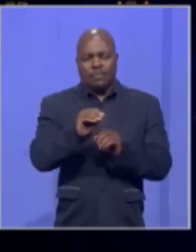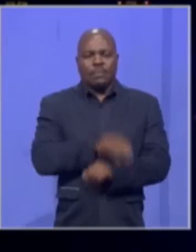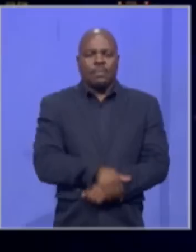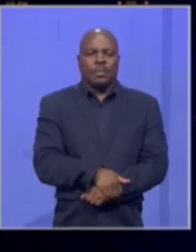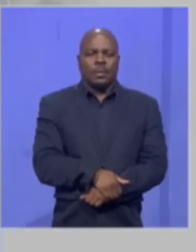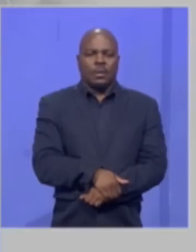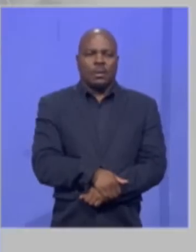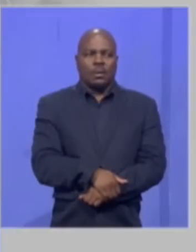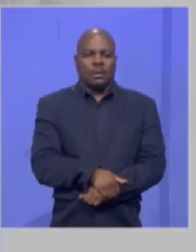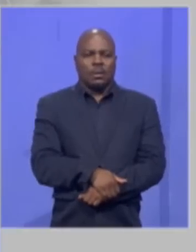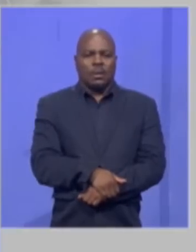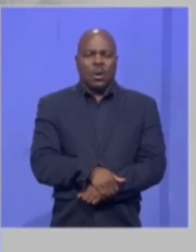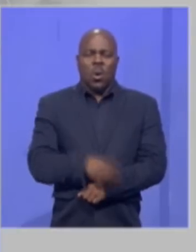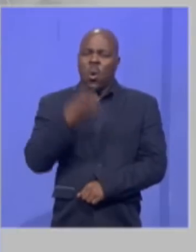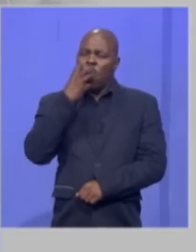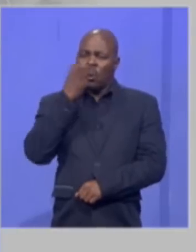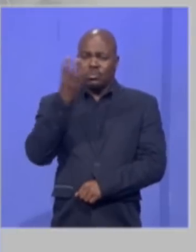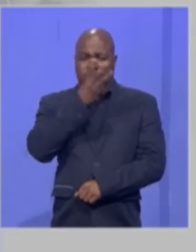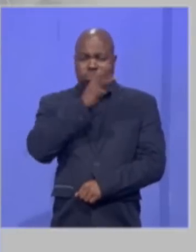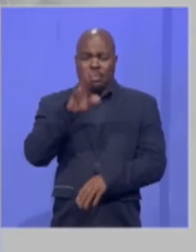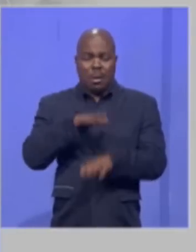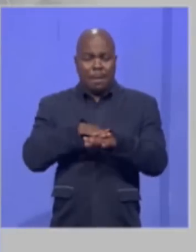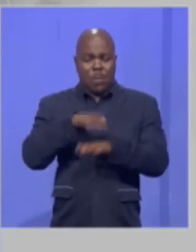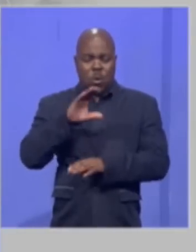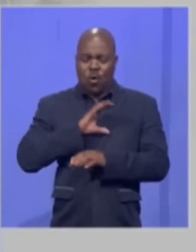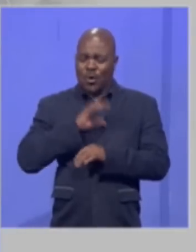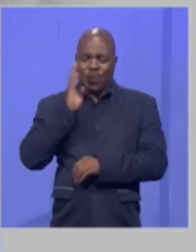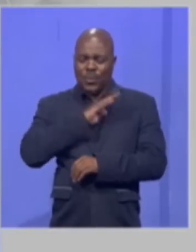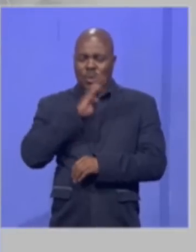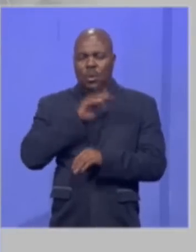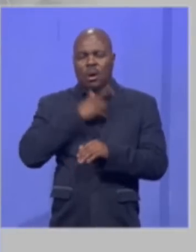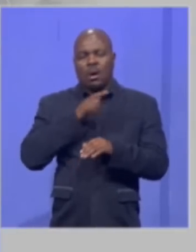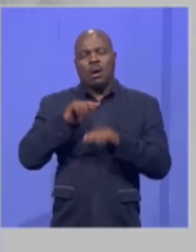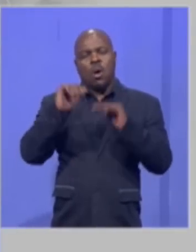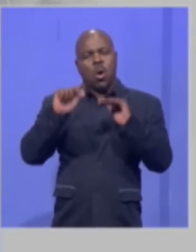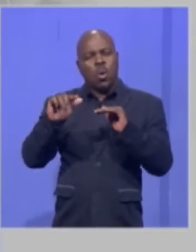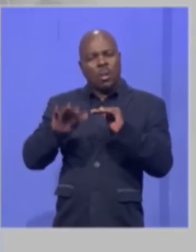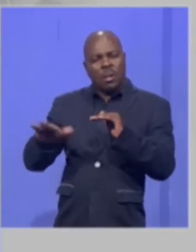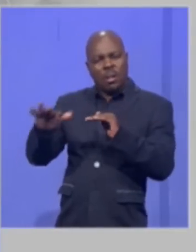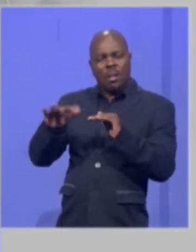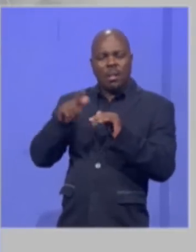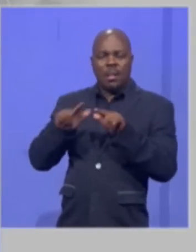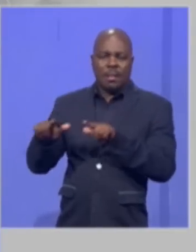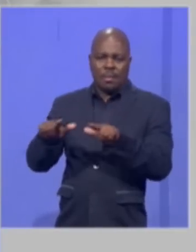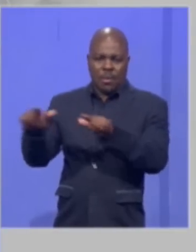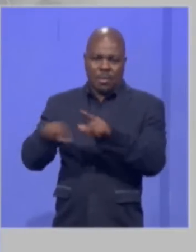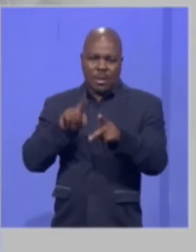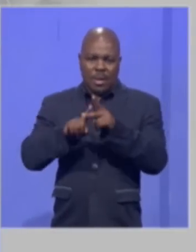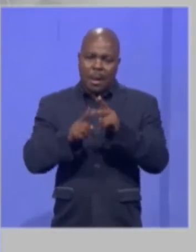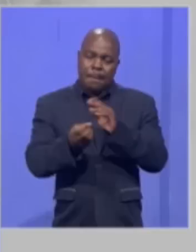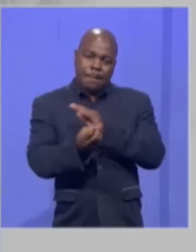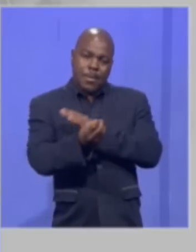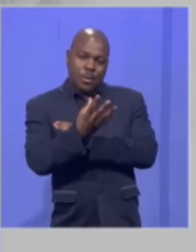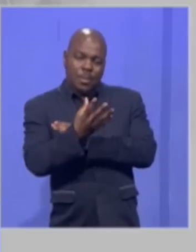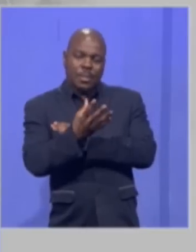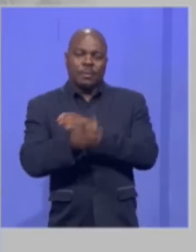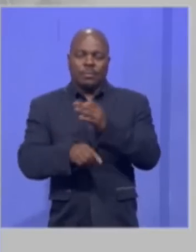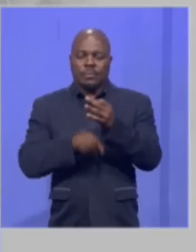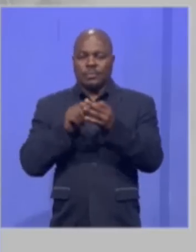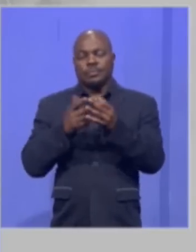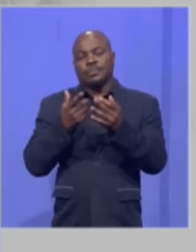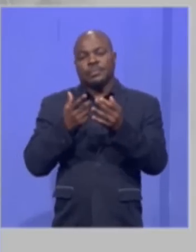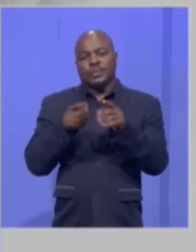Extremely hot and uncomfortable conditions can be expected in the Lowveld of Limpopo as well as in Mpumalanga, and I might